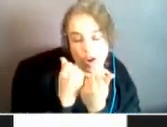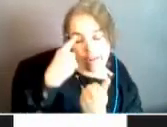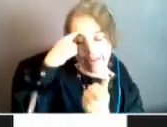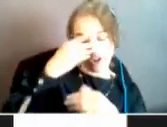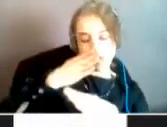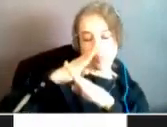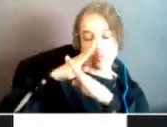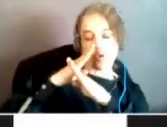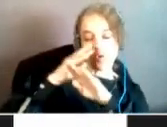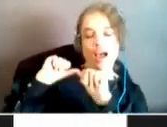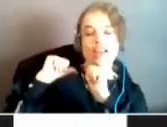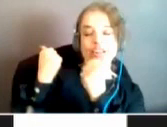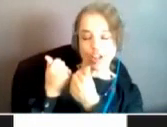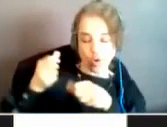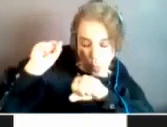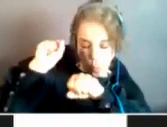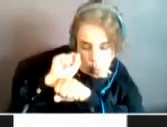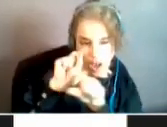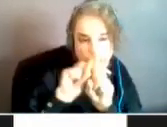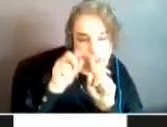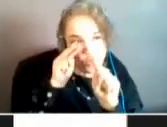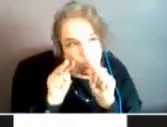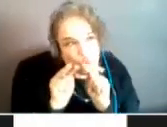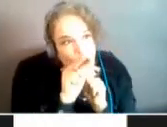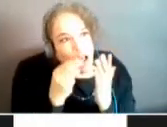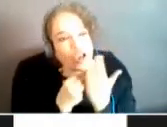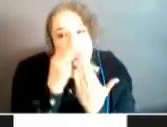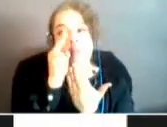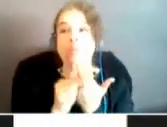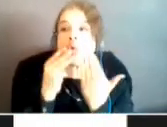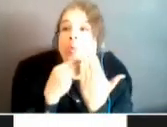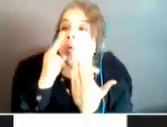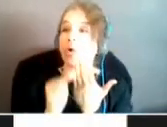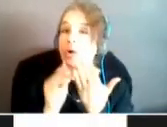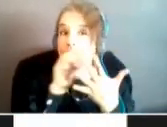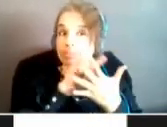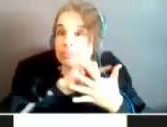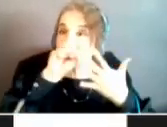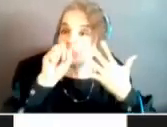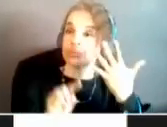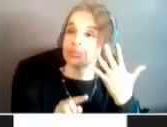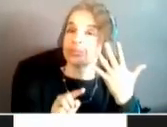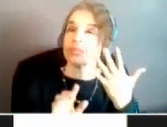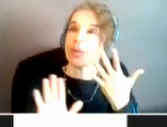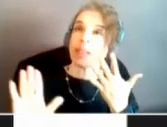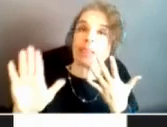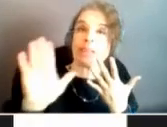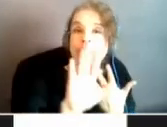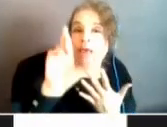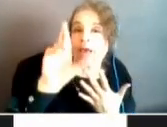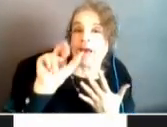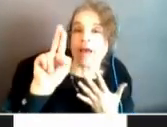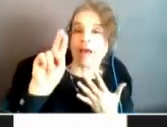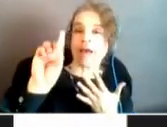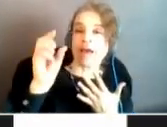did some work too, looking at those programs. And so in their RAND Health Quarterly